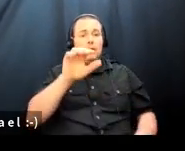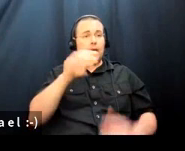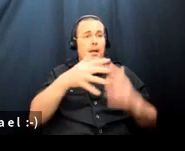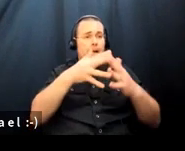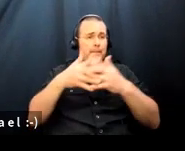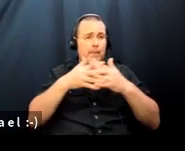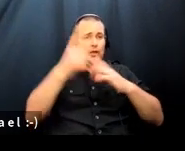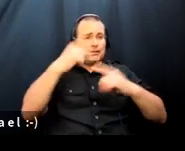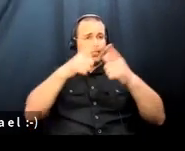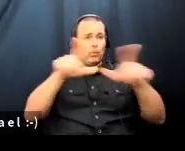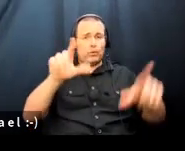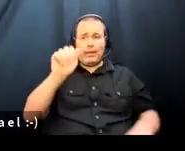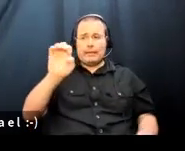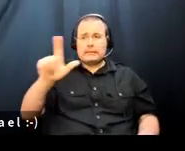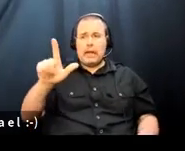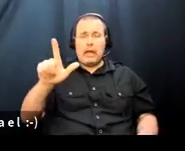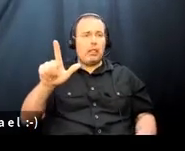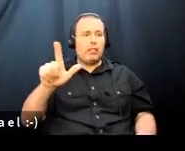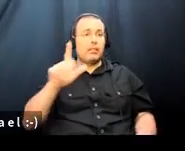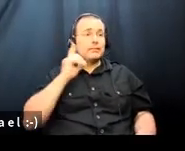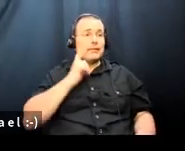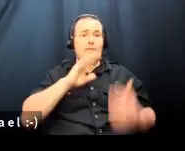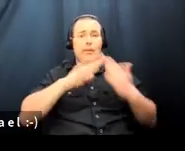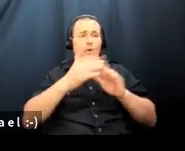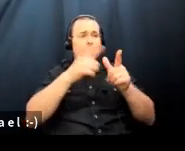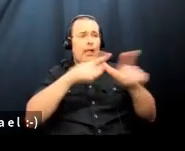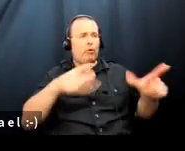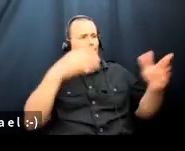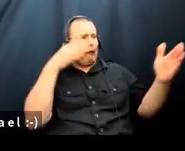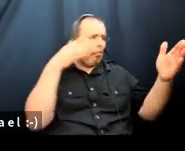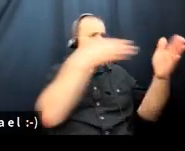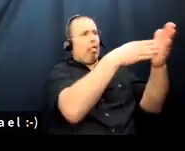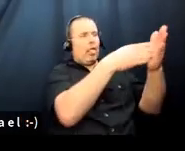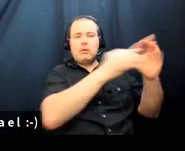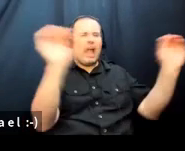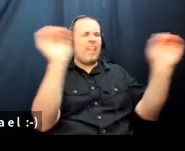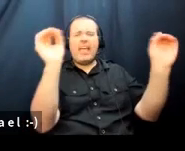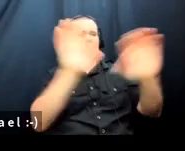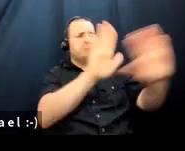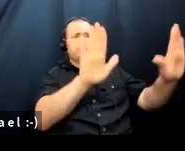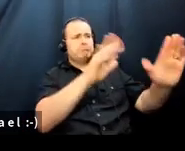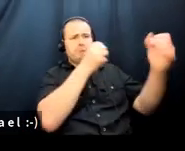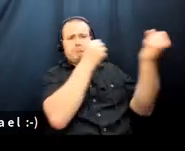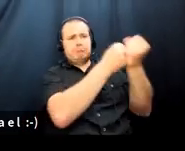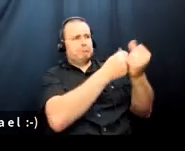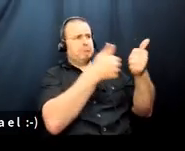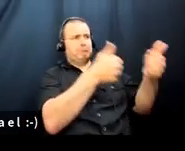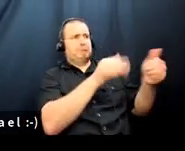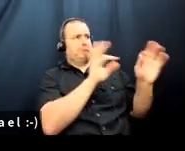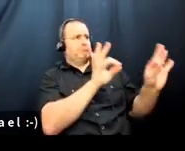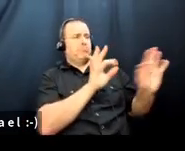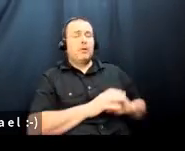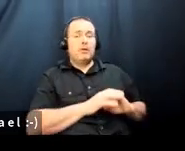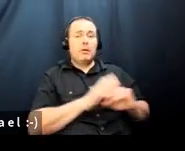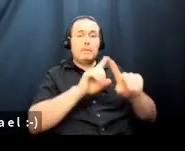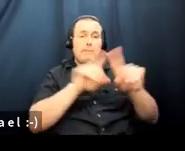Language, the language of the deaf community in the United States. I have nothing against it. But the